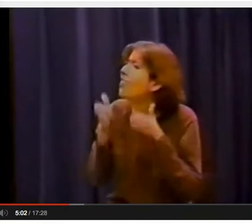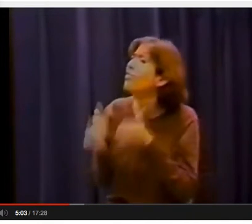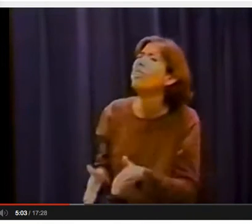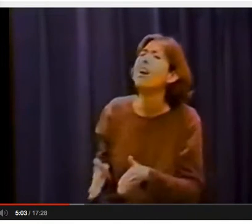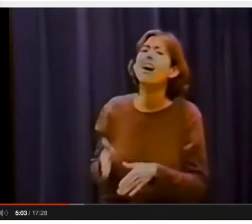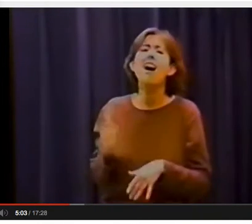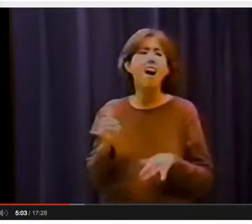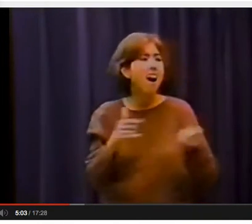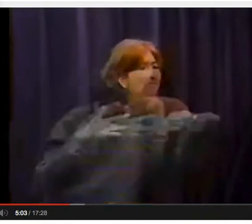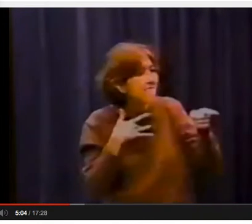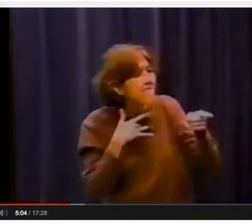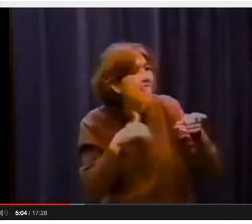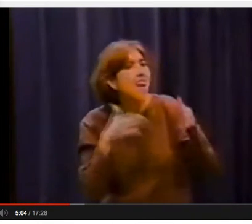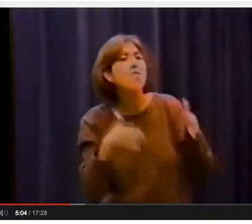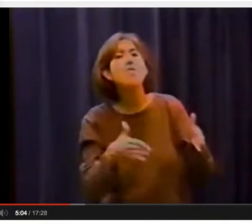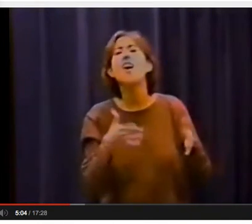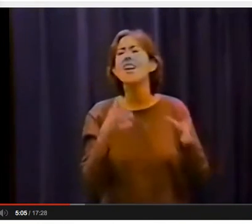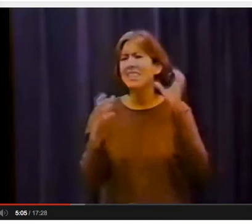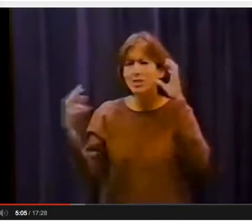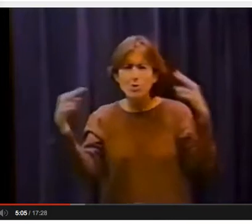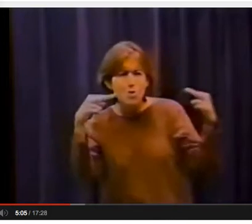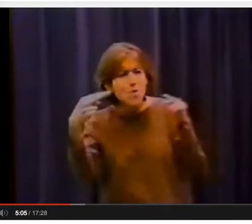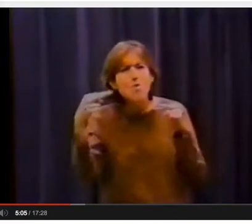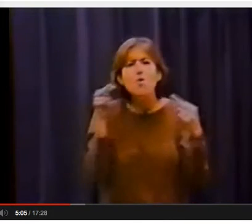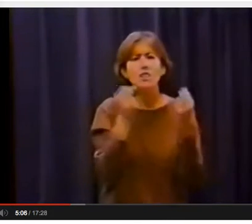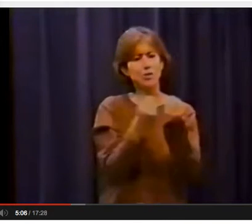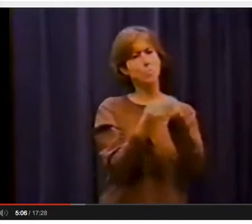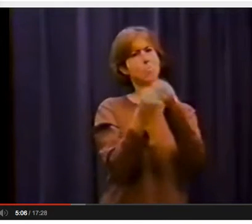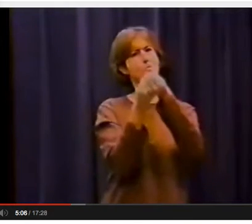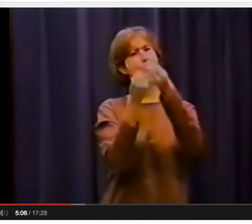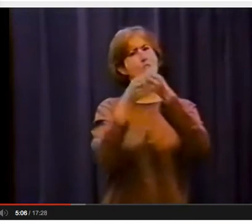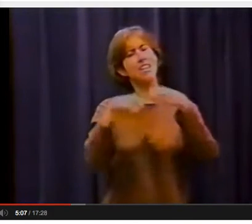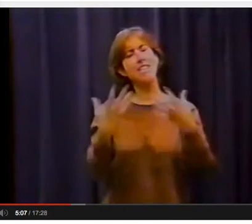what to do and know that they're not the only people that feel that way.